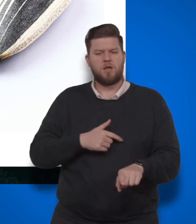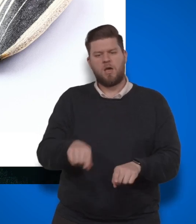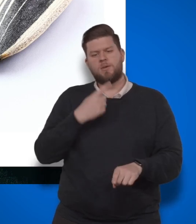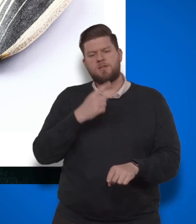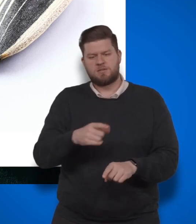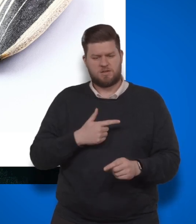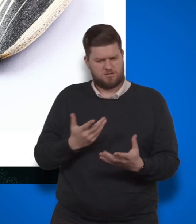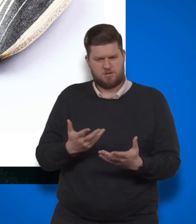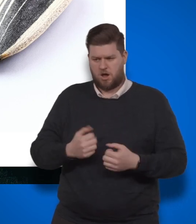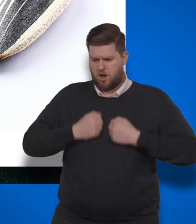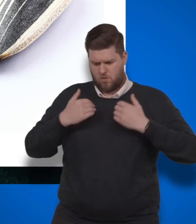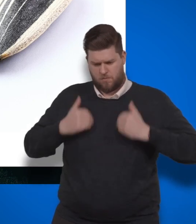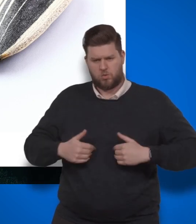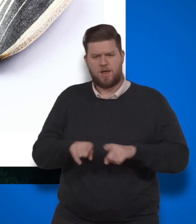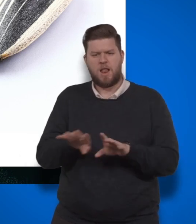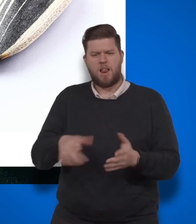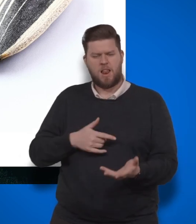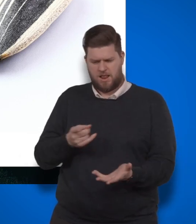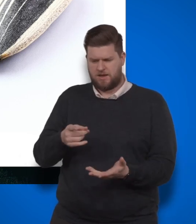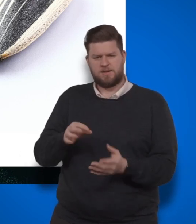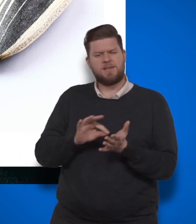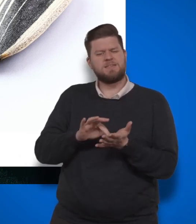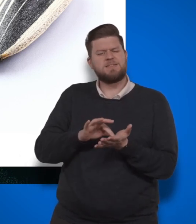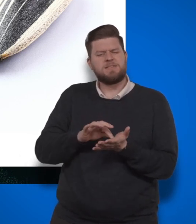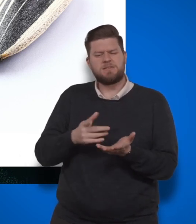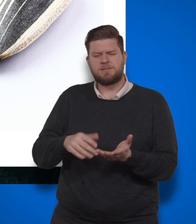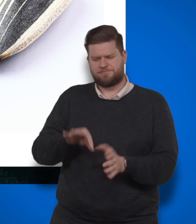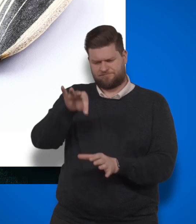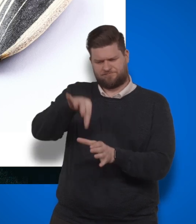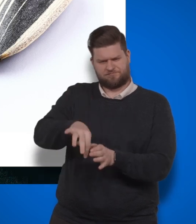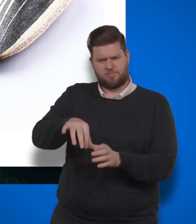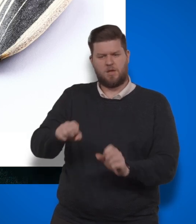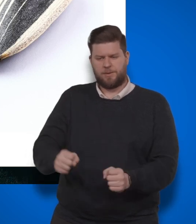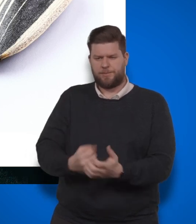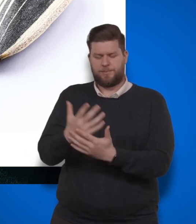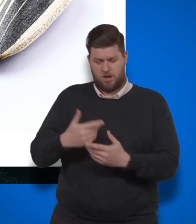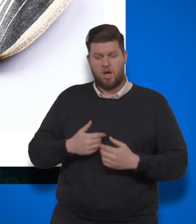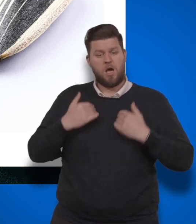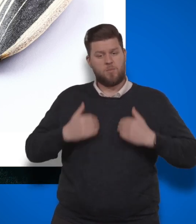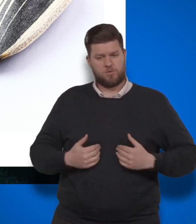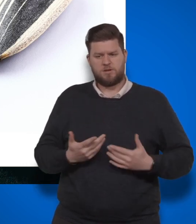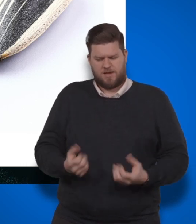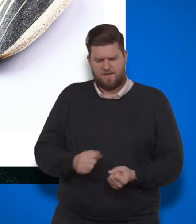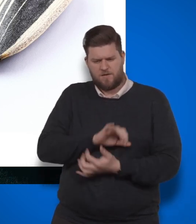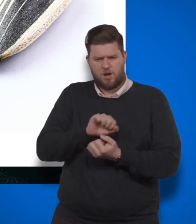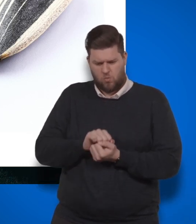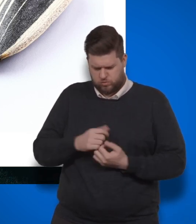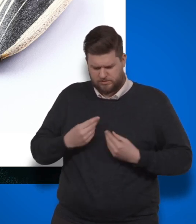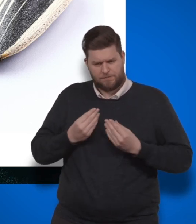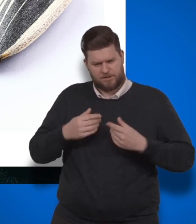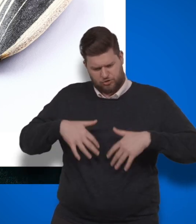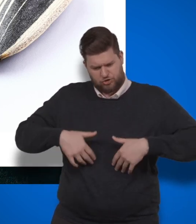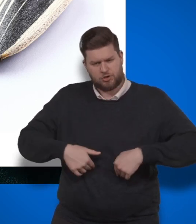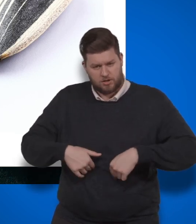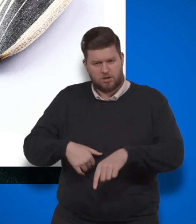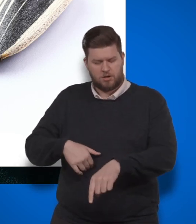seeds. But just as for a seed, our bodies encode something far more wonderful. Locked inside our pathetic